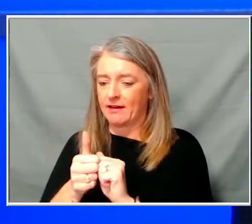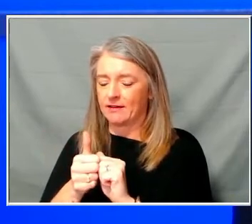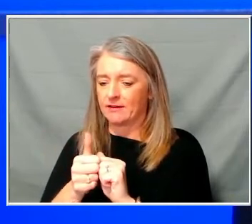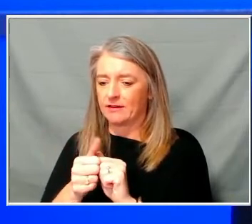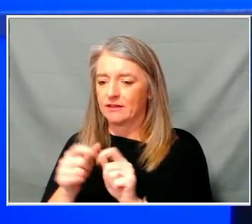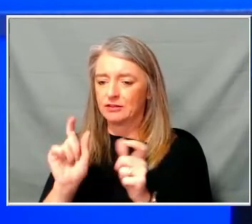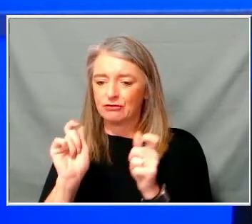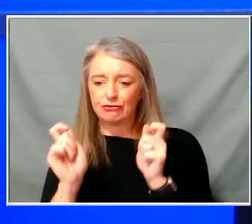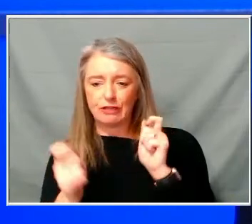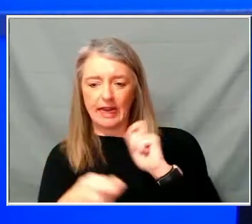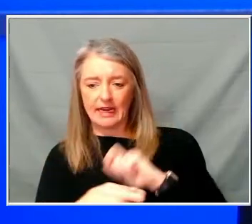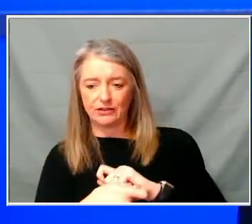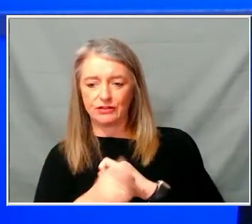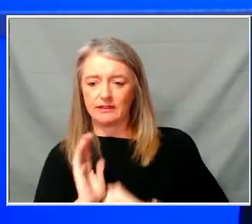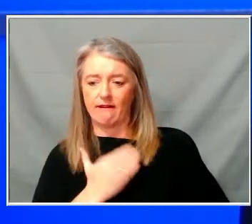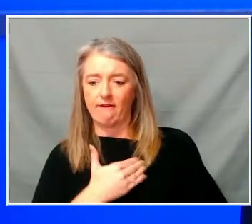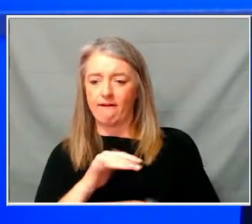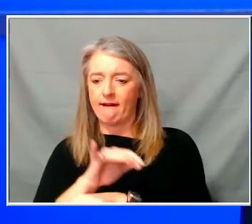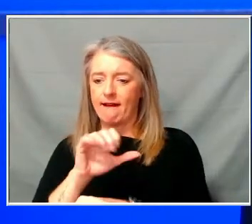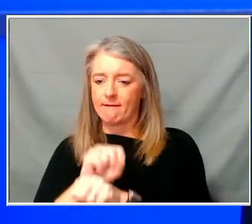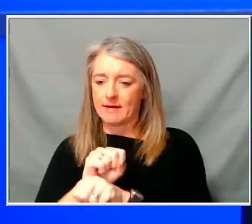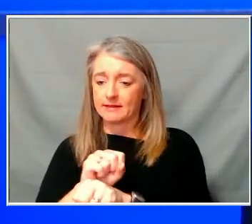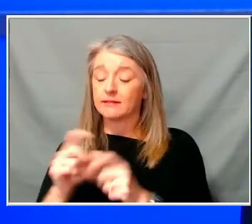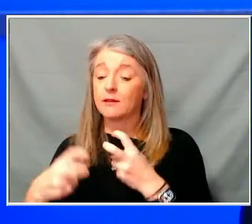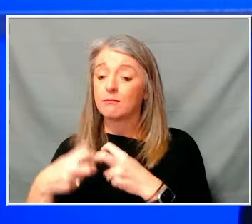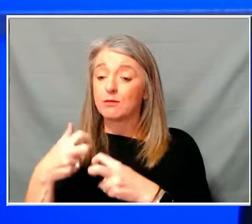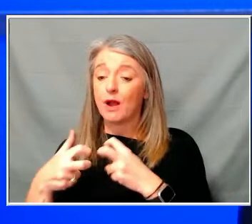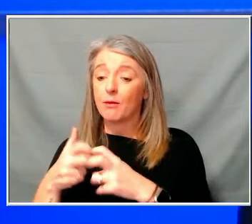our habits. And then the problem with that is,